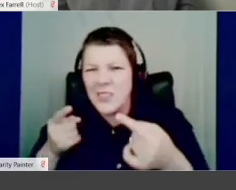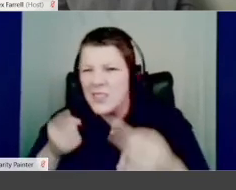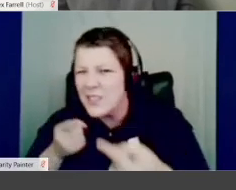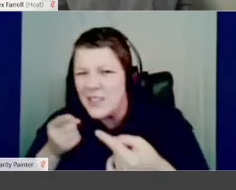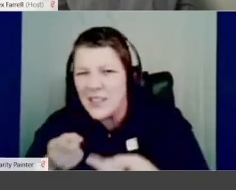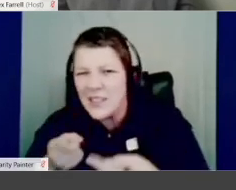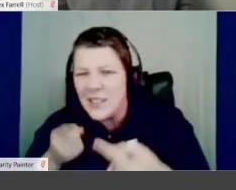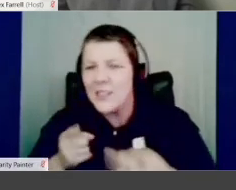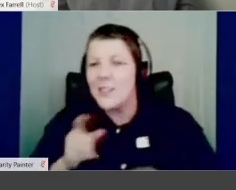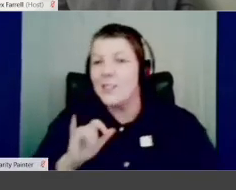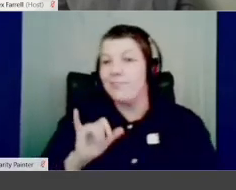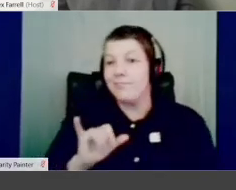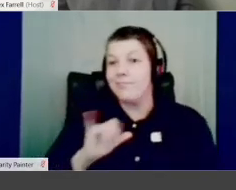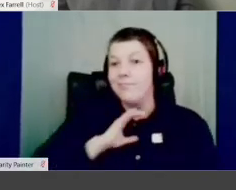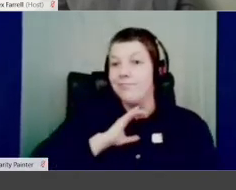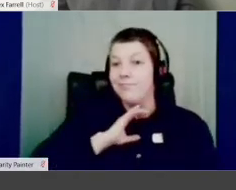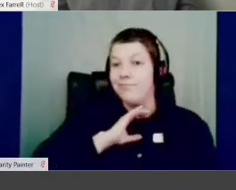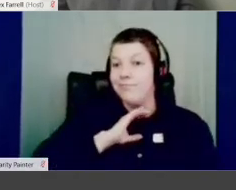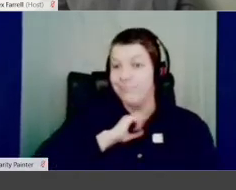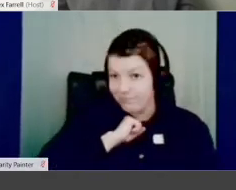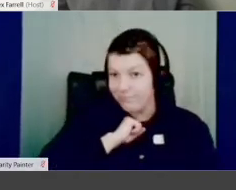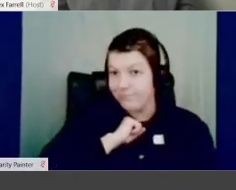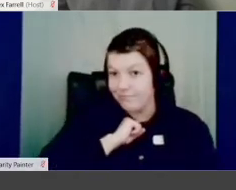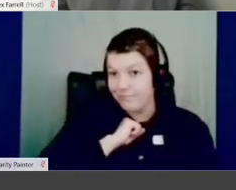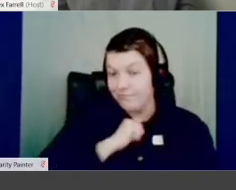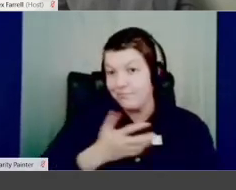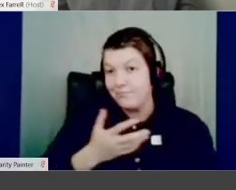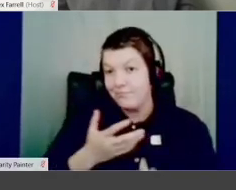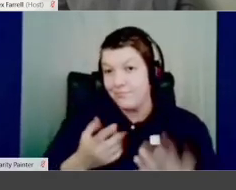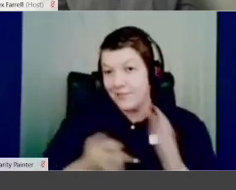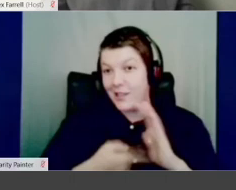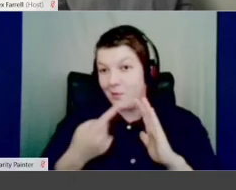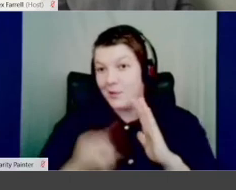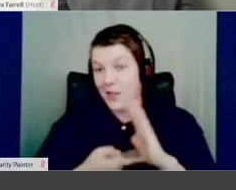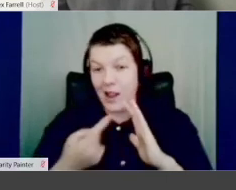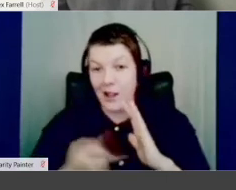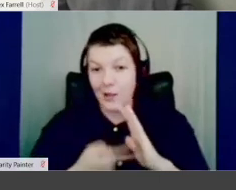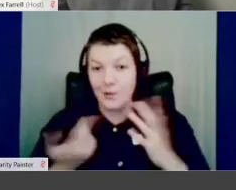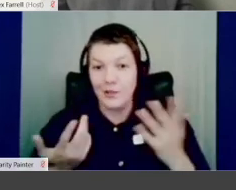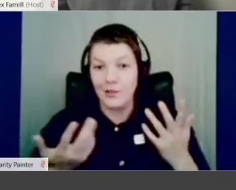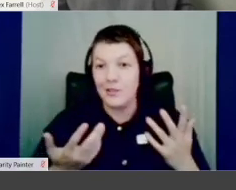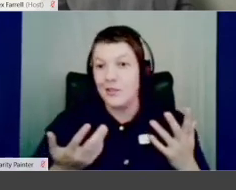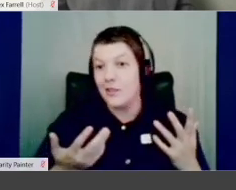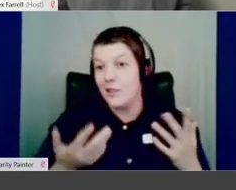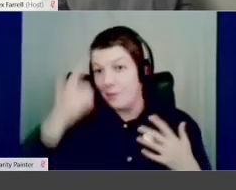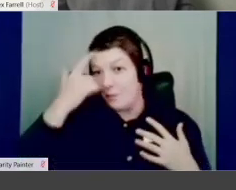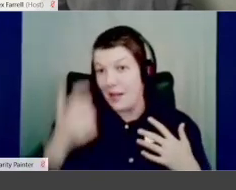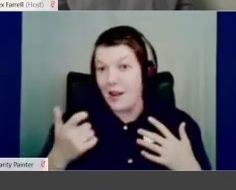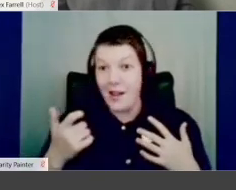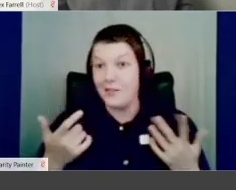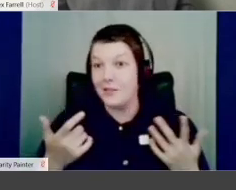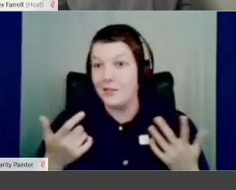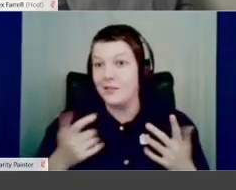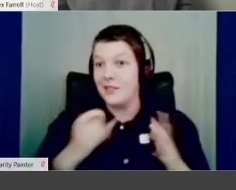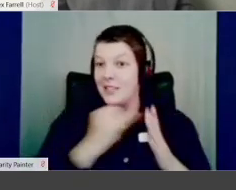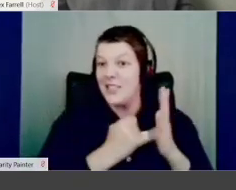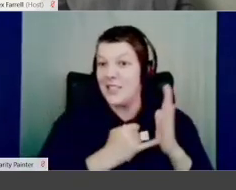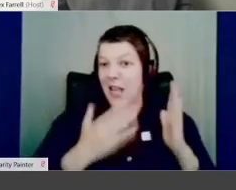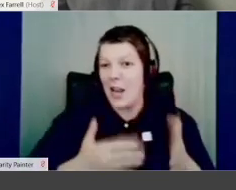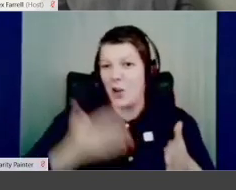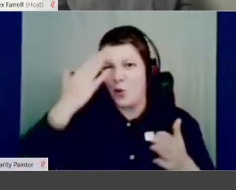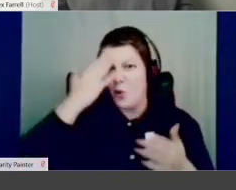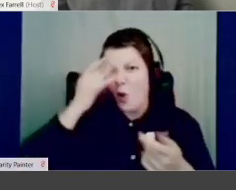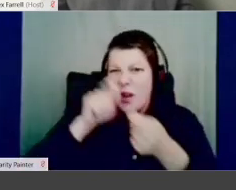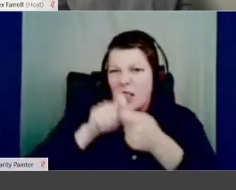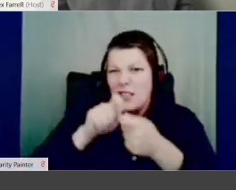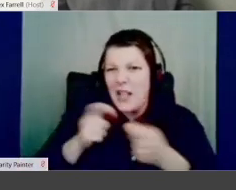so easy. But you've been using it, and you know exactly. I think Dan, you mentioned this. You know the exact 3 clicks to go on, and they're struggling for 20